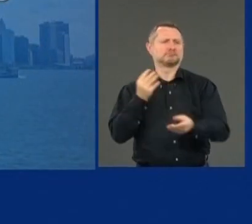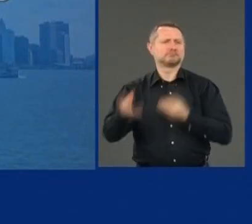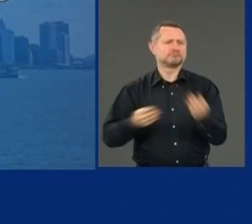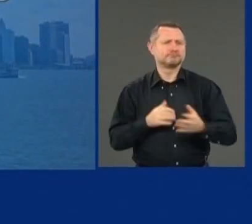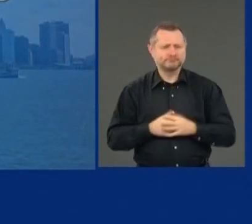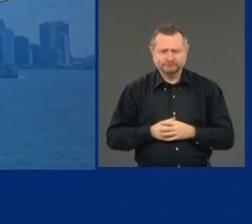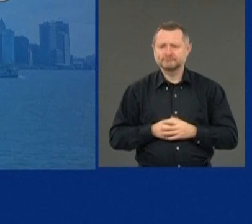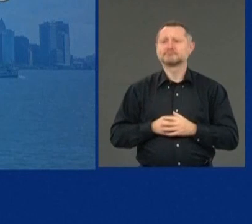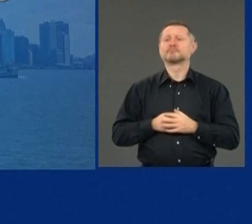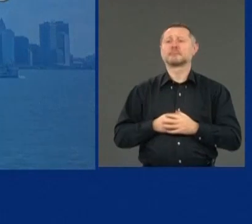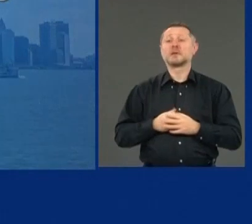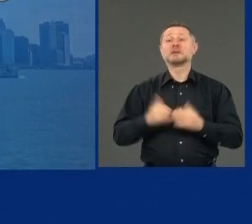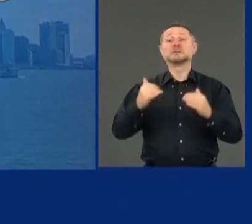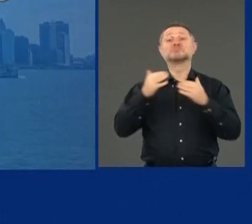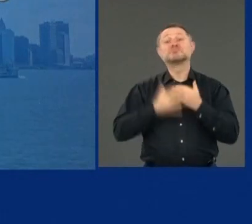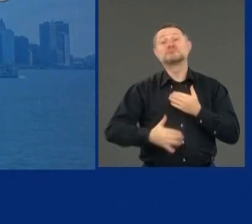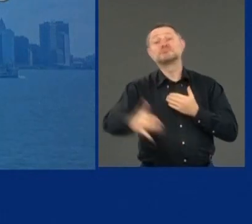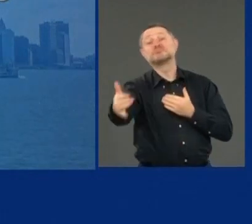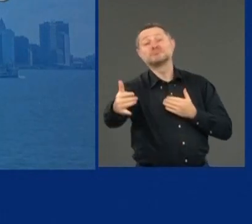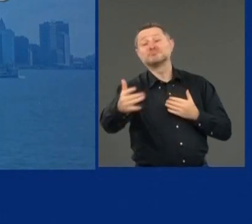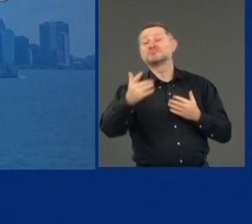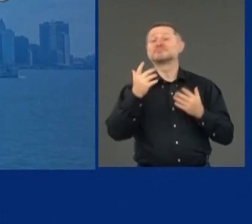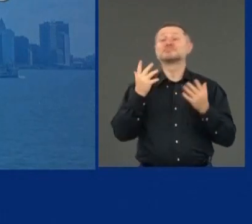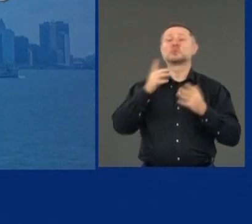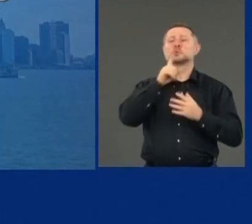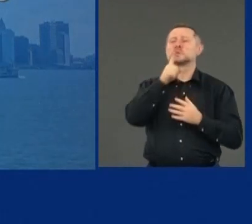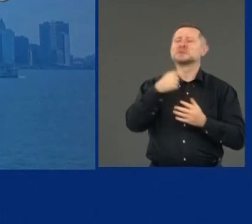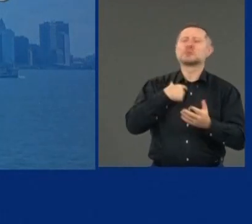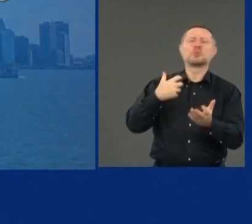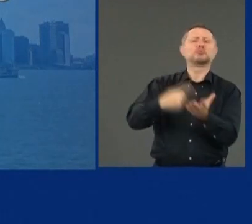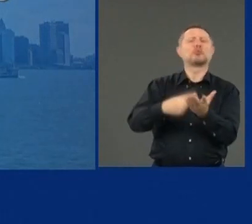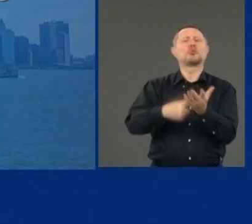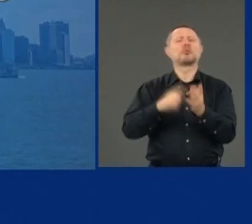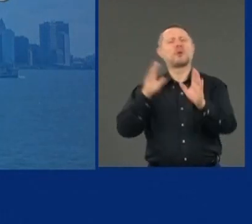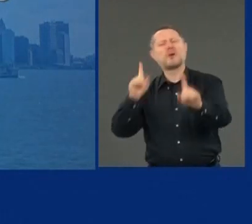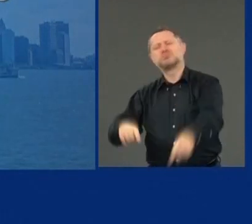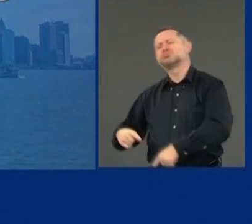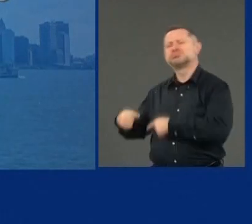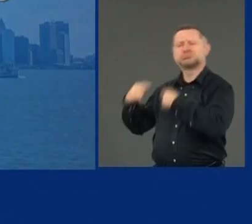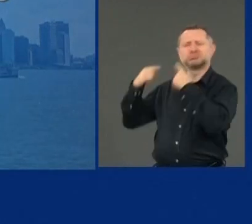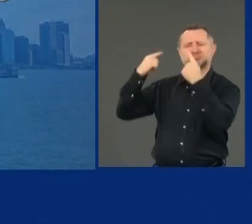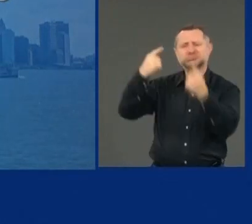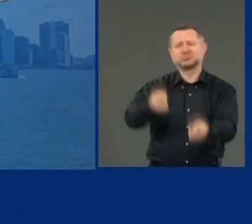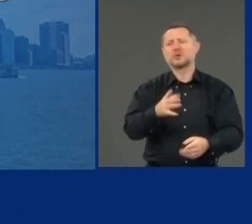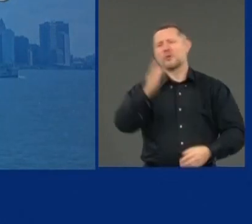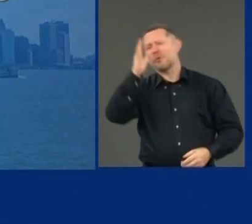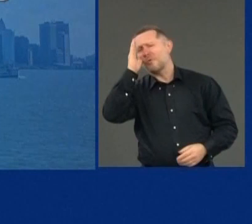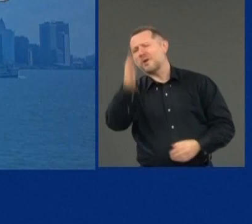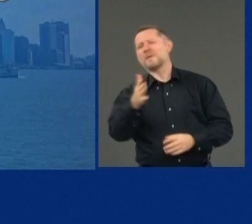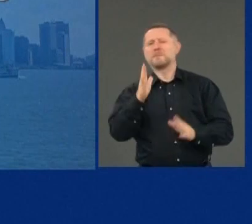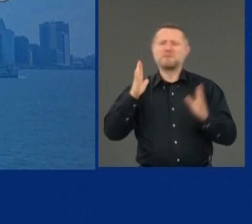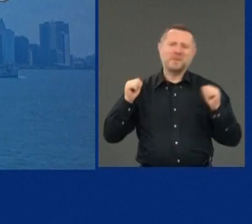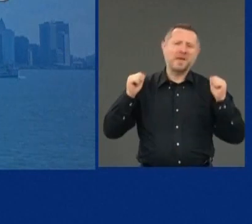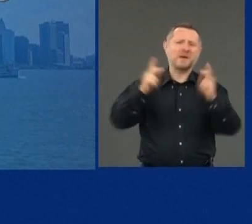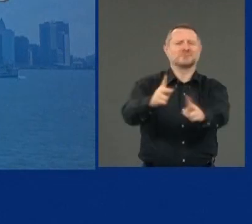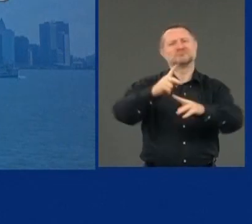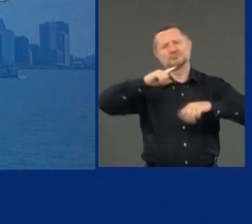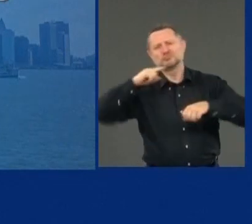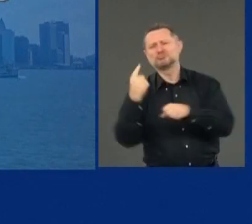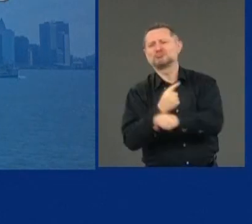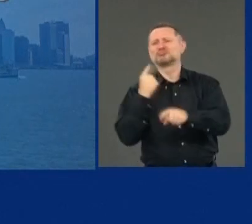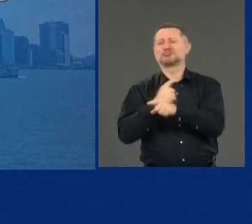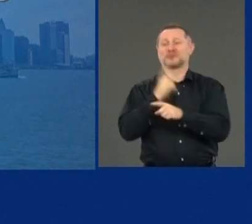Also, as we go forward, we've been talking about the light at the end of the tunnel, and we're dealing with the today and the here and